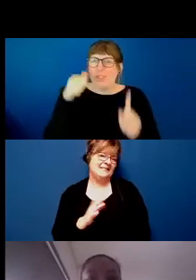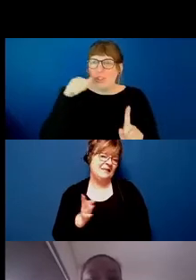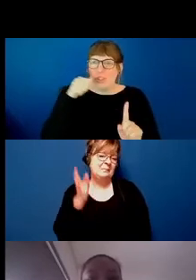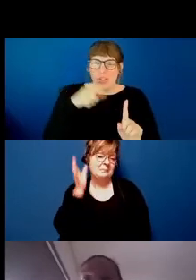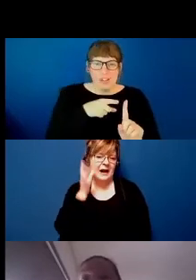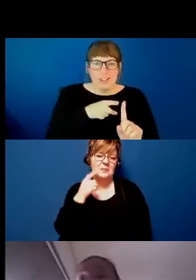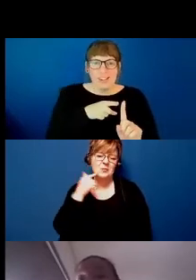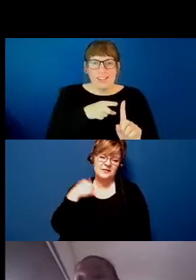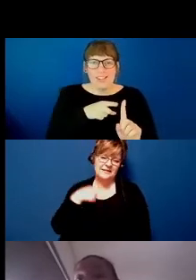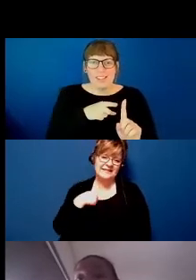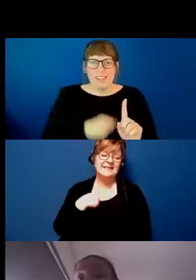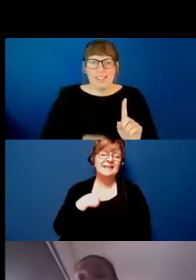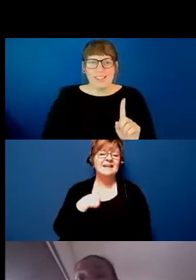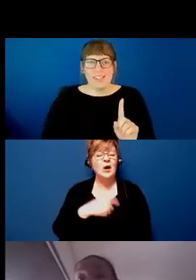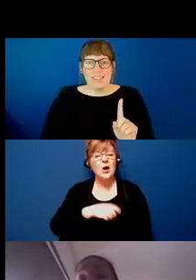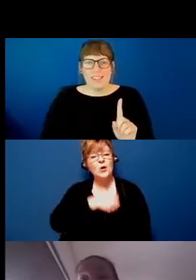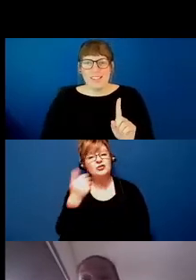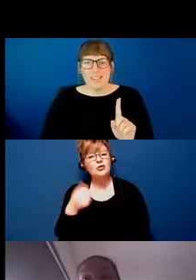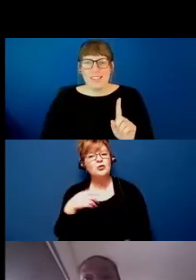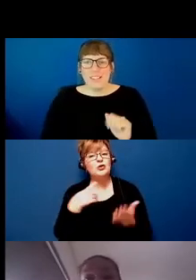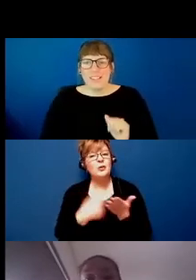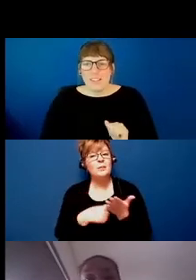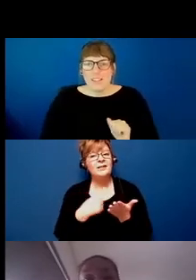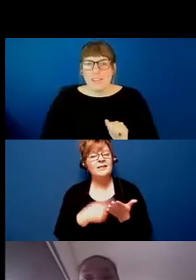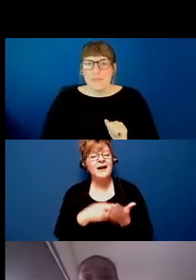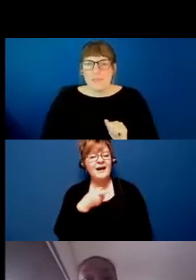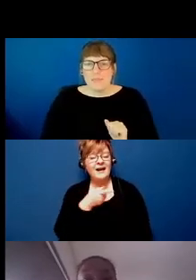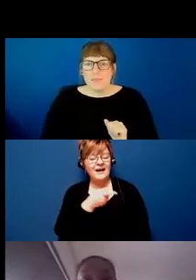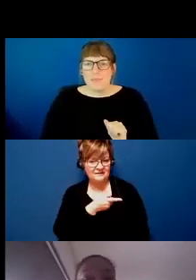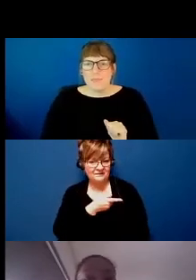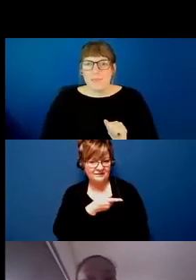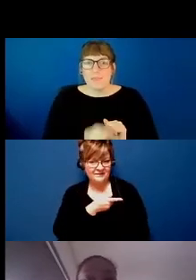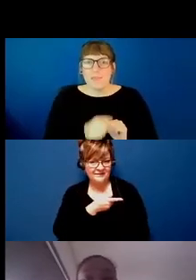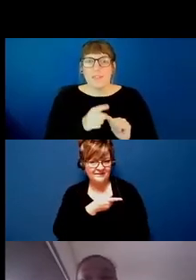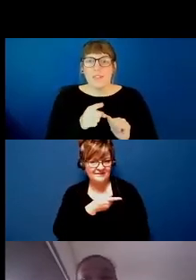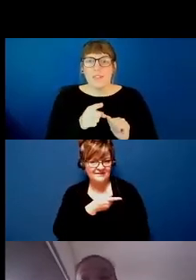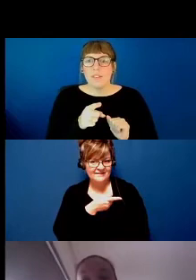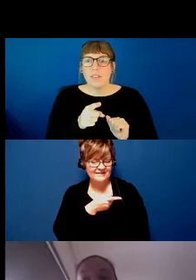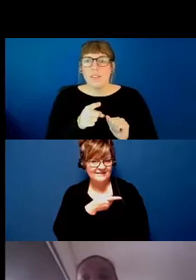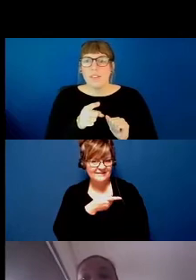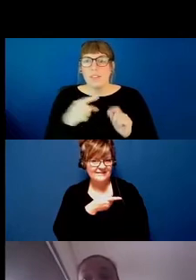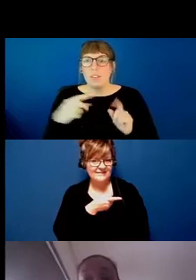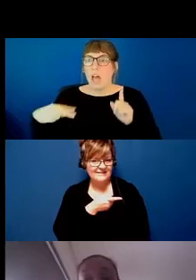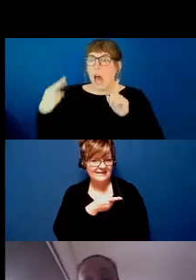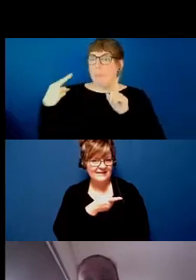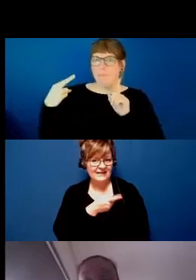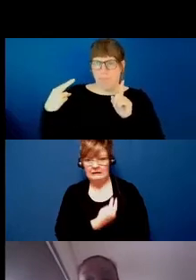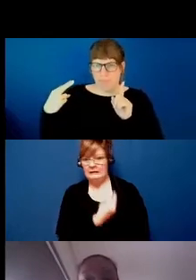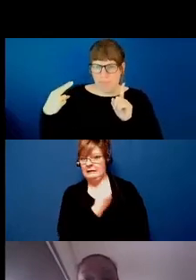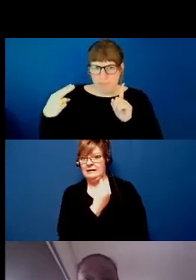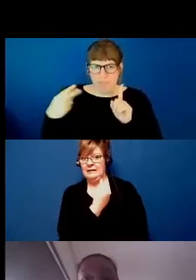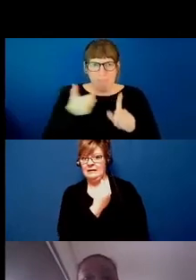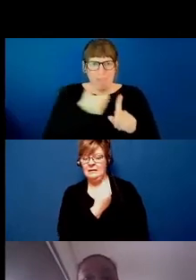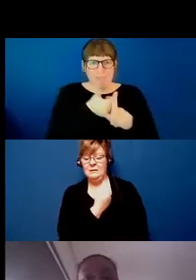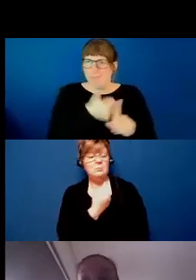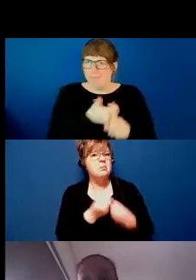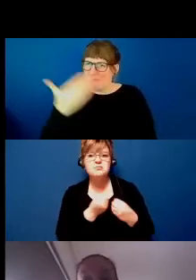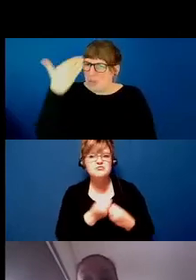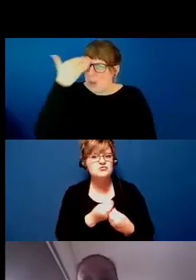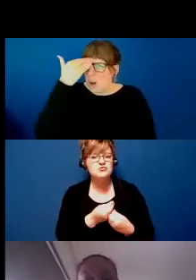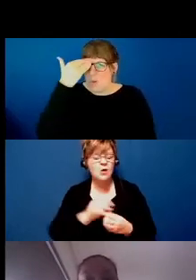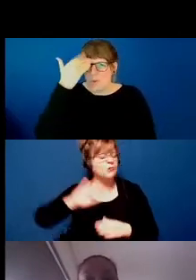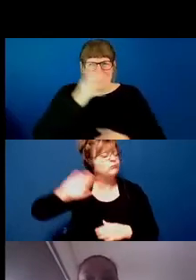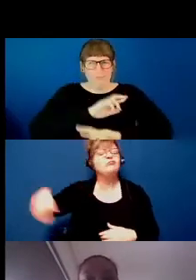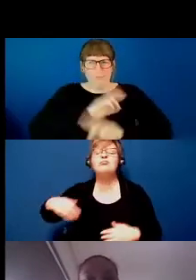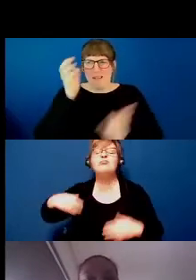that very rarely does she ever look up to me. She knows her choreography. She had it